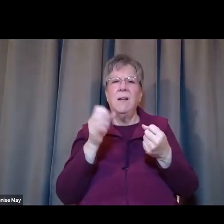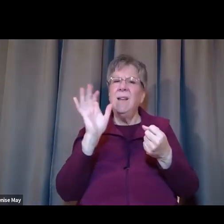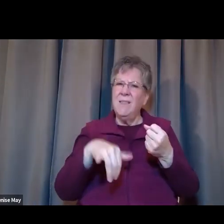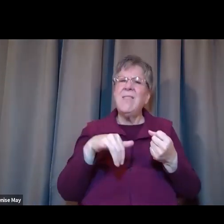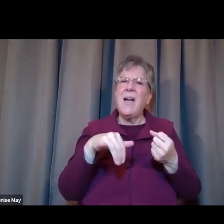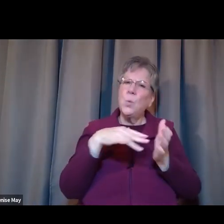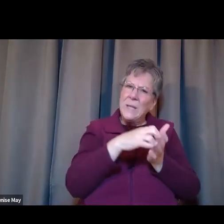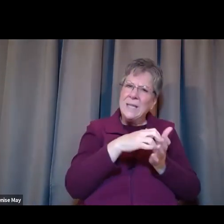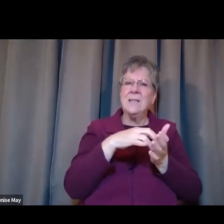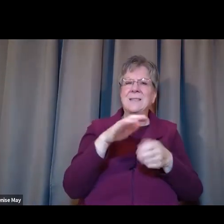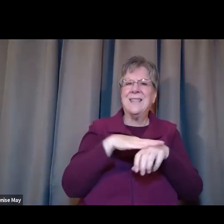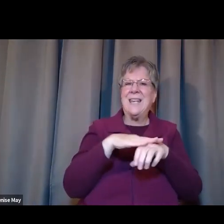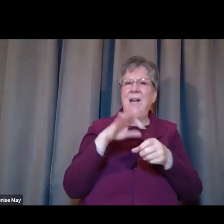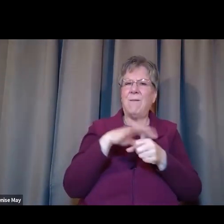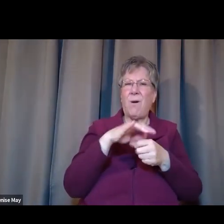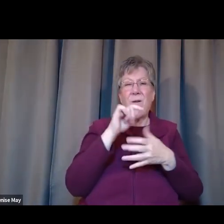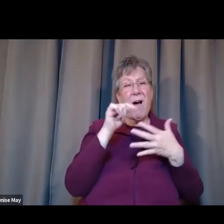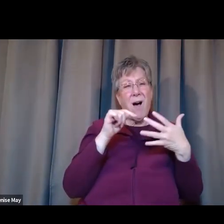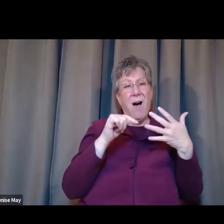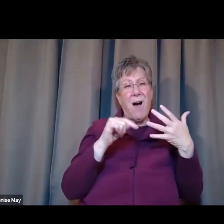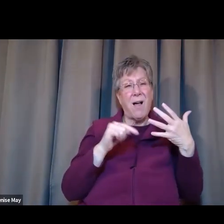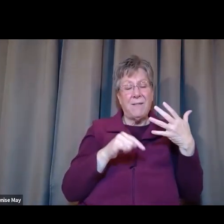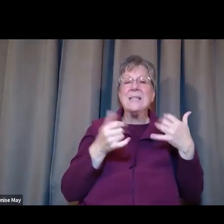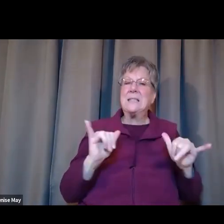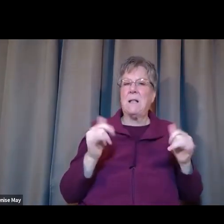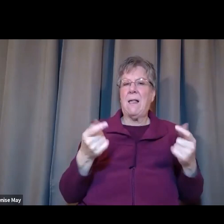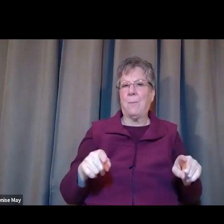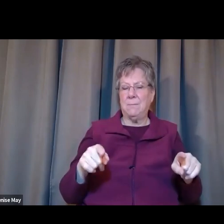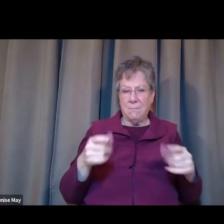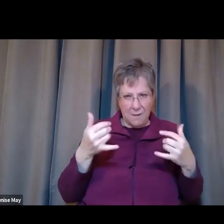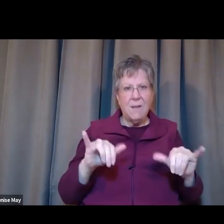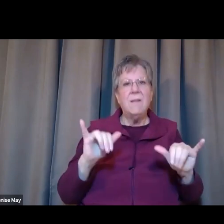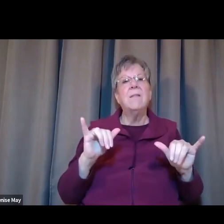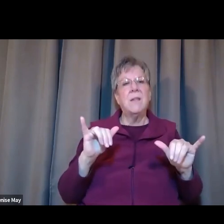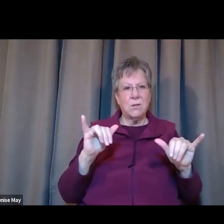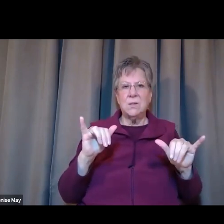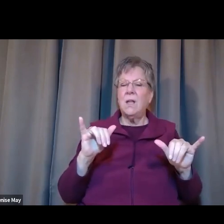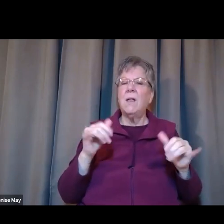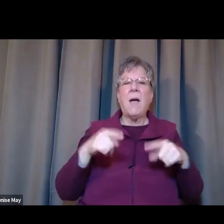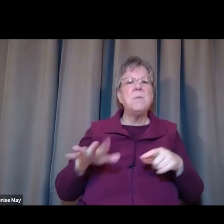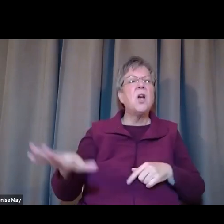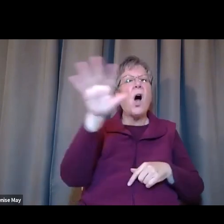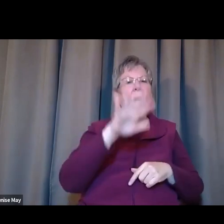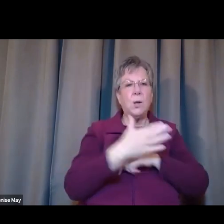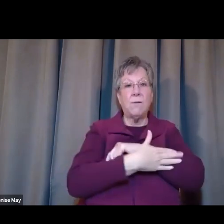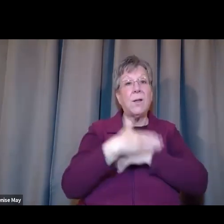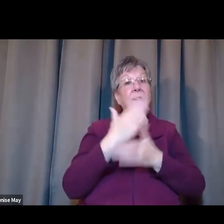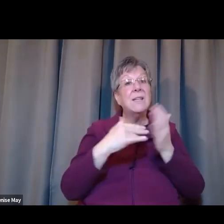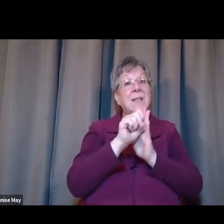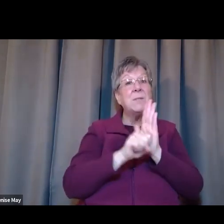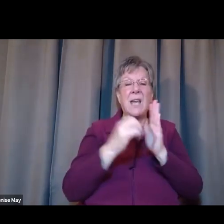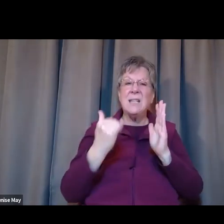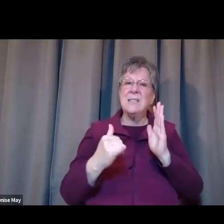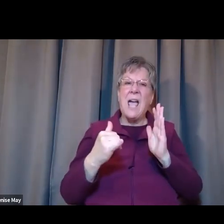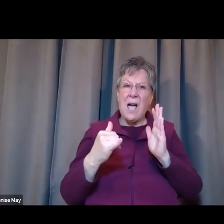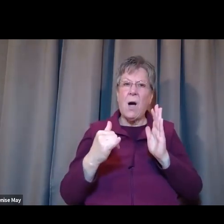vote. All of these things still exist. They're still being implemented across the country, and some states are even doubling down